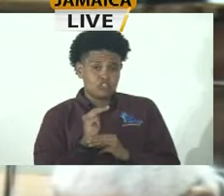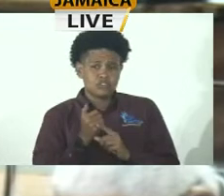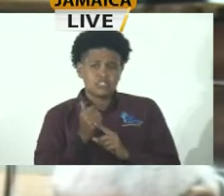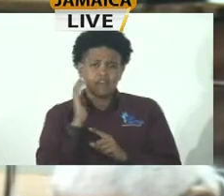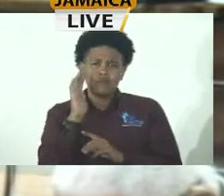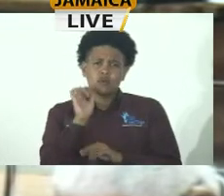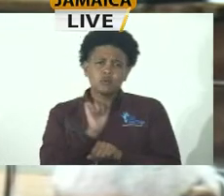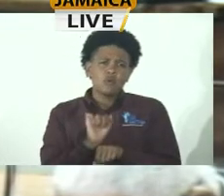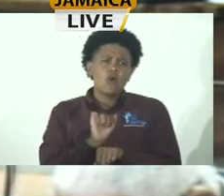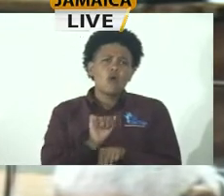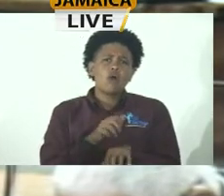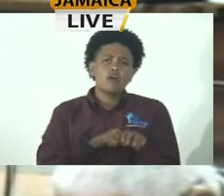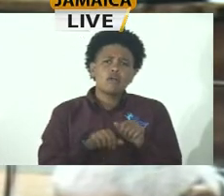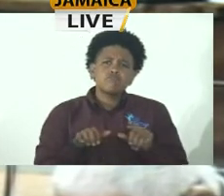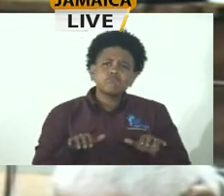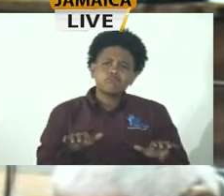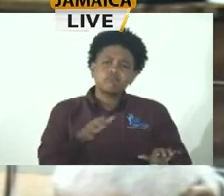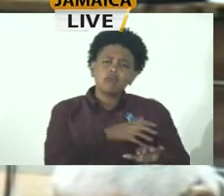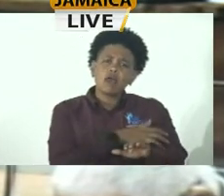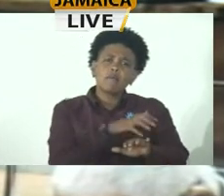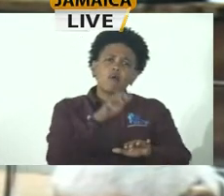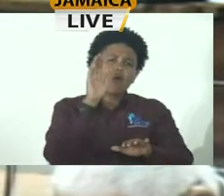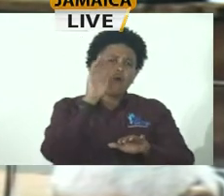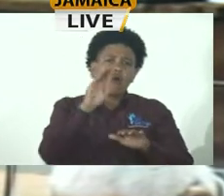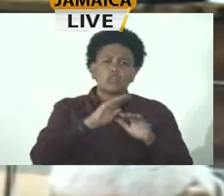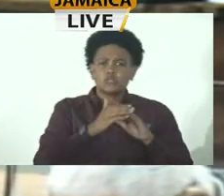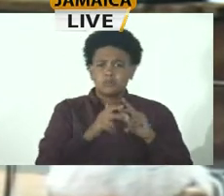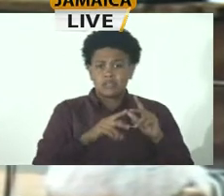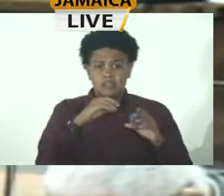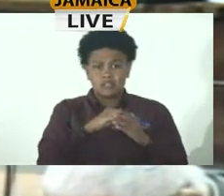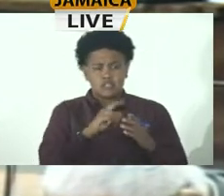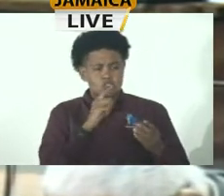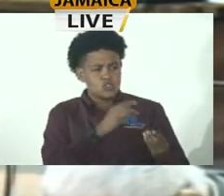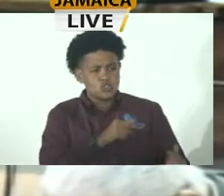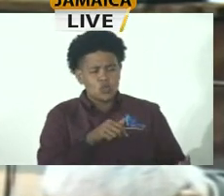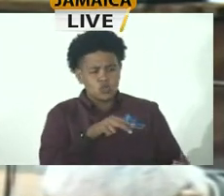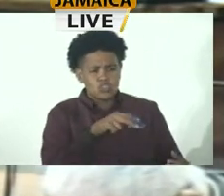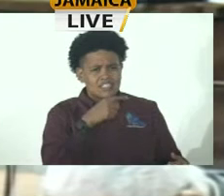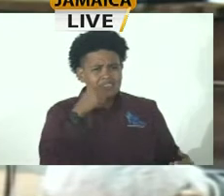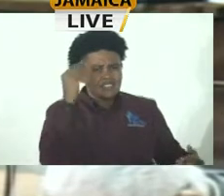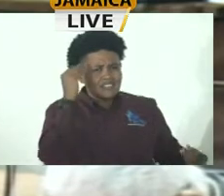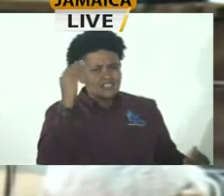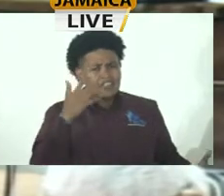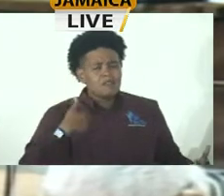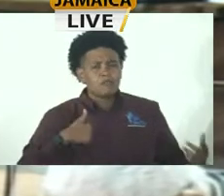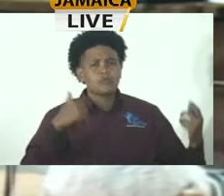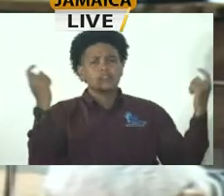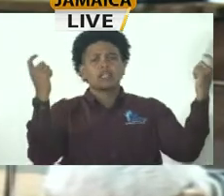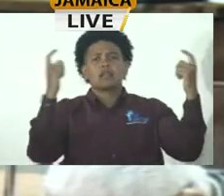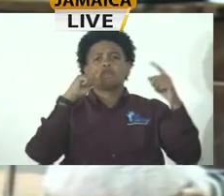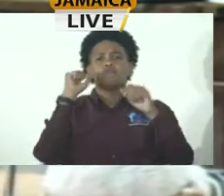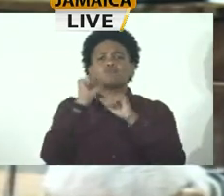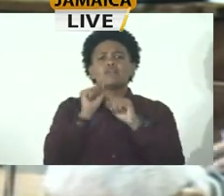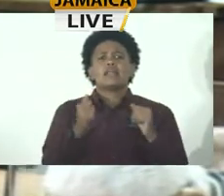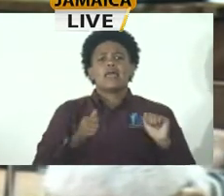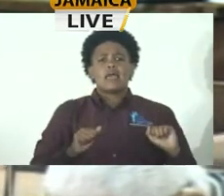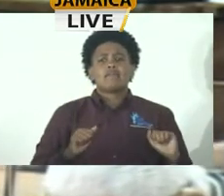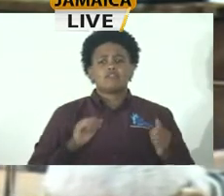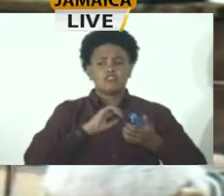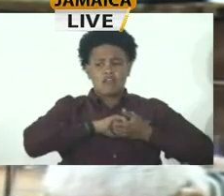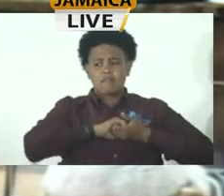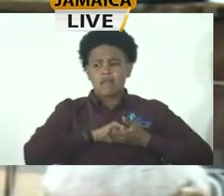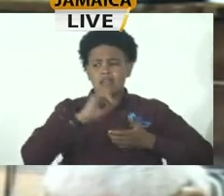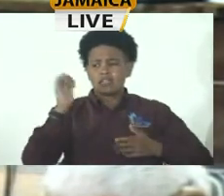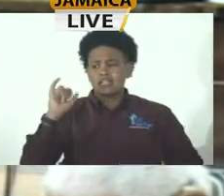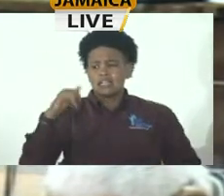be working to empower all jamaicans to be a part of the solution to this end we celebrate the efforts of partners like project